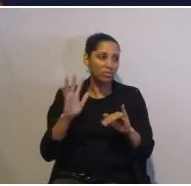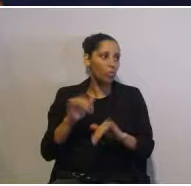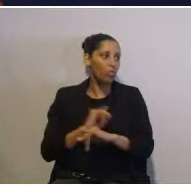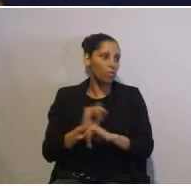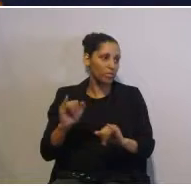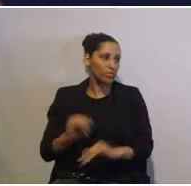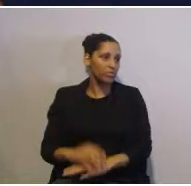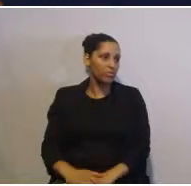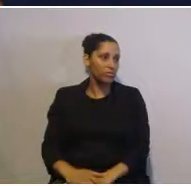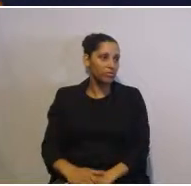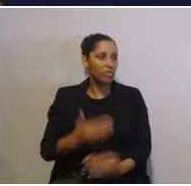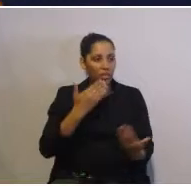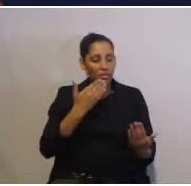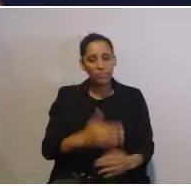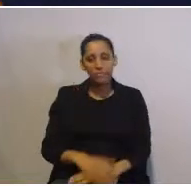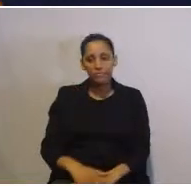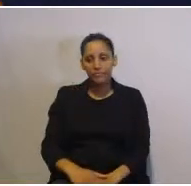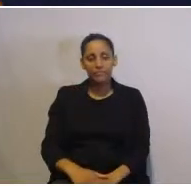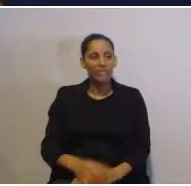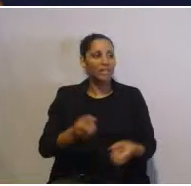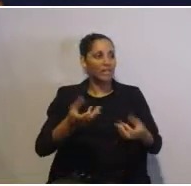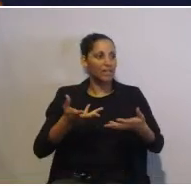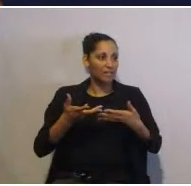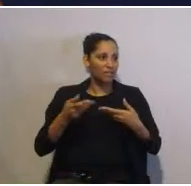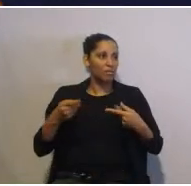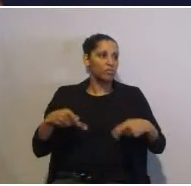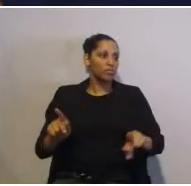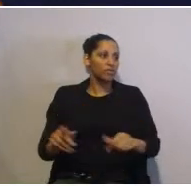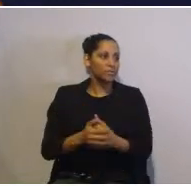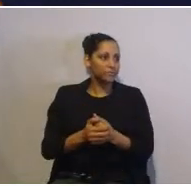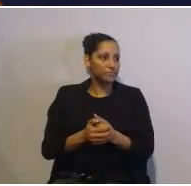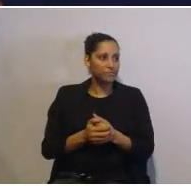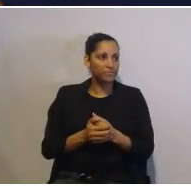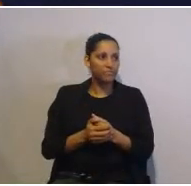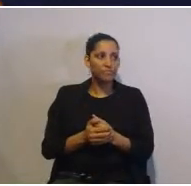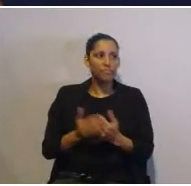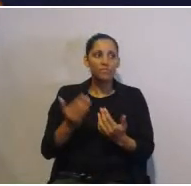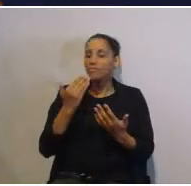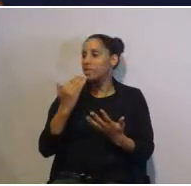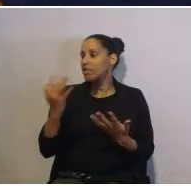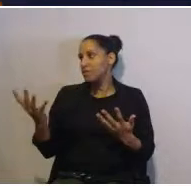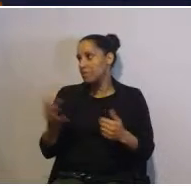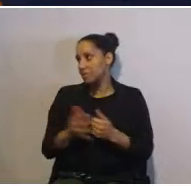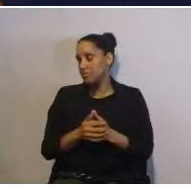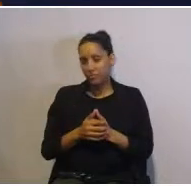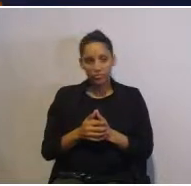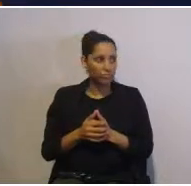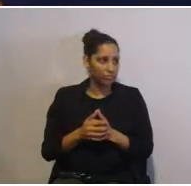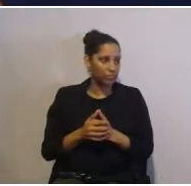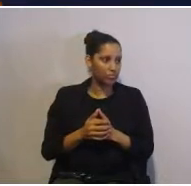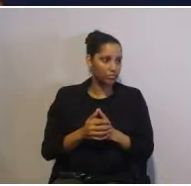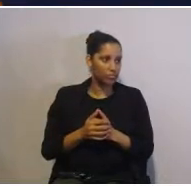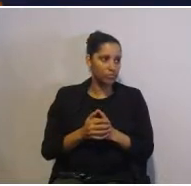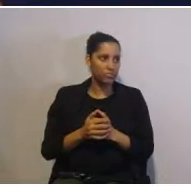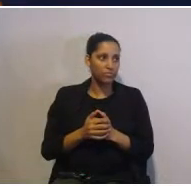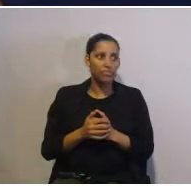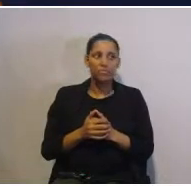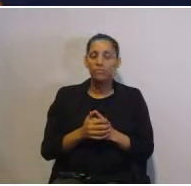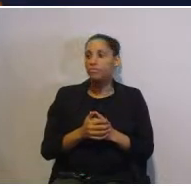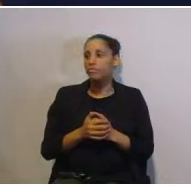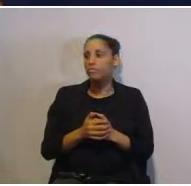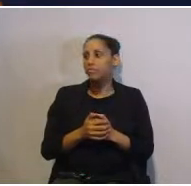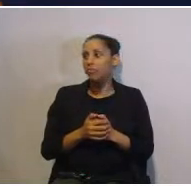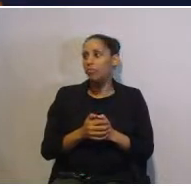worse. Thank you for giving us this chance to come and speak here. Thank you very much. Thank you. Thank you, ma'am. All present. All